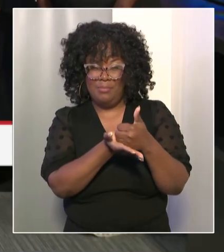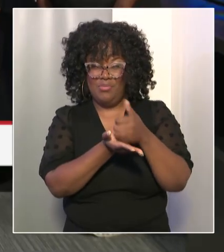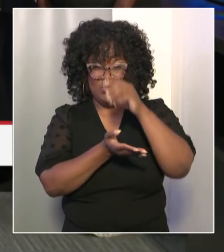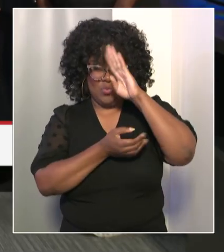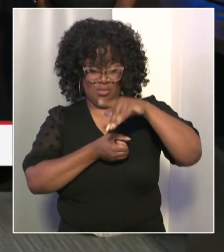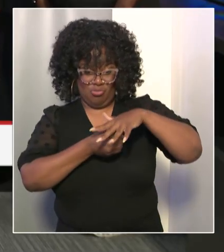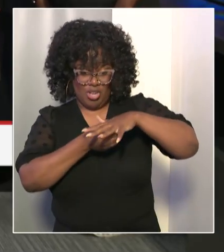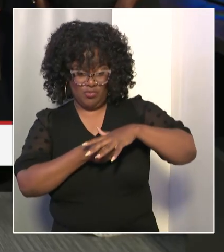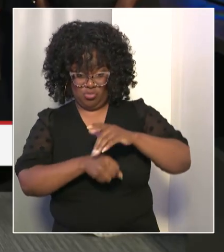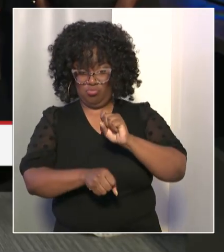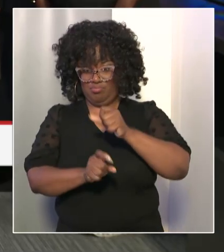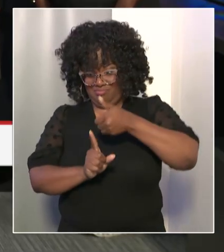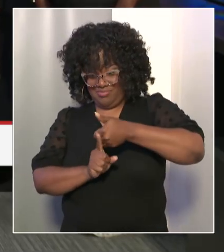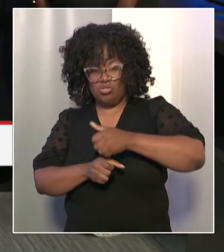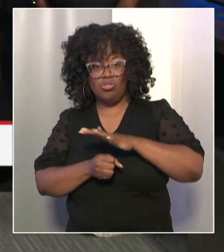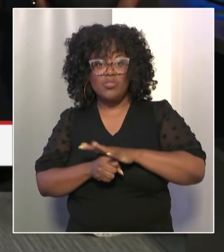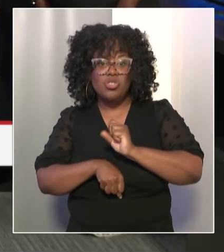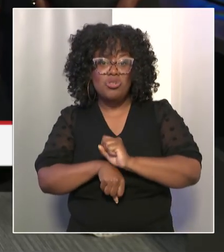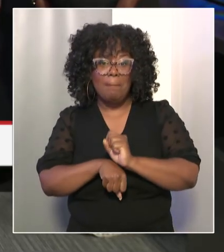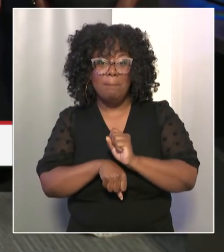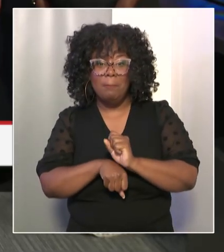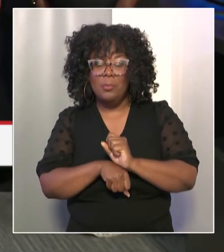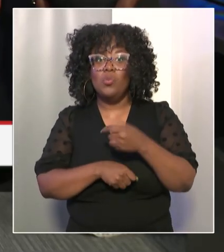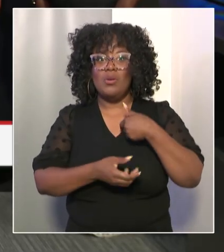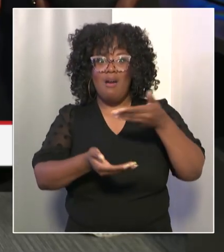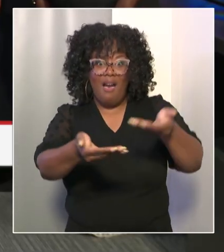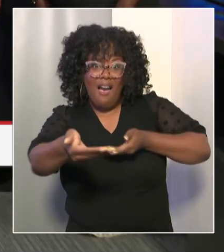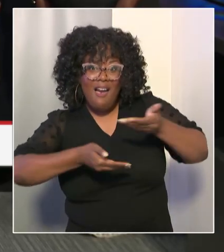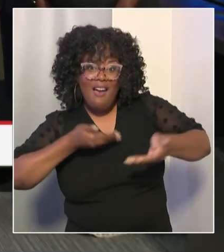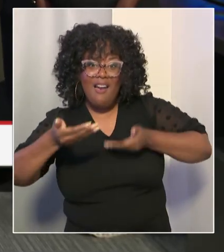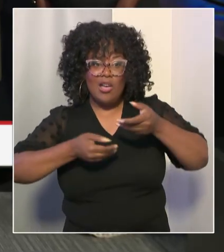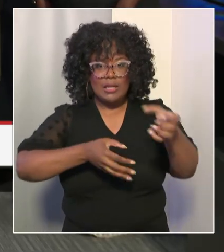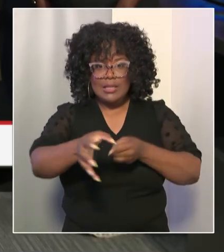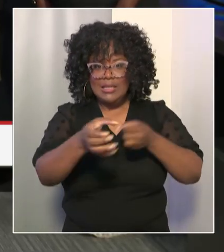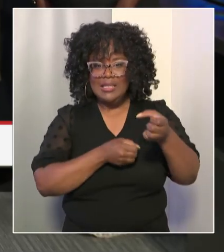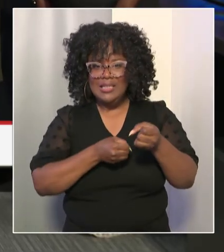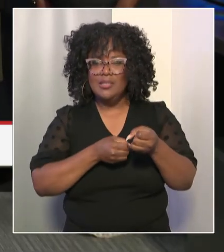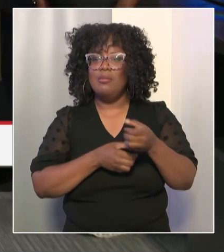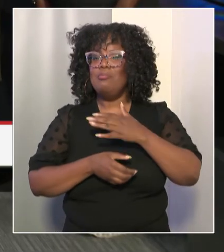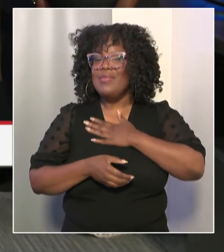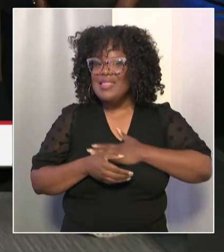and we are hiring. So please join our team. Go to